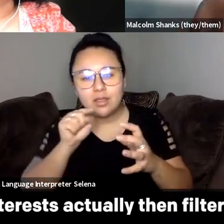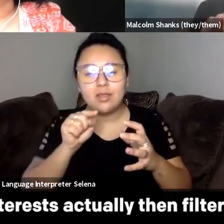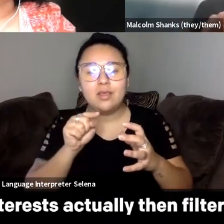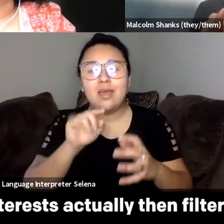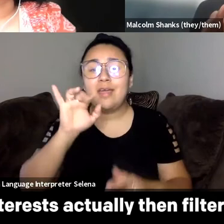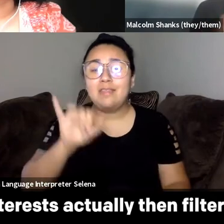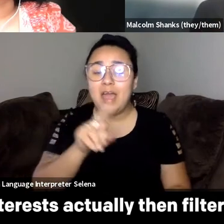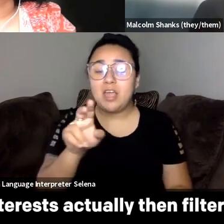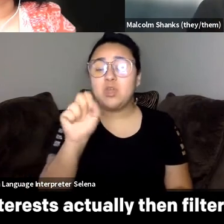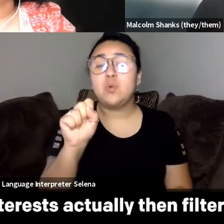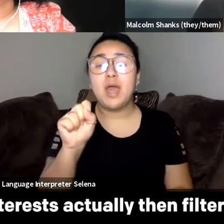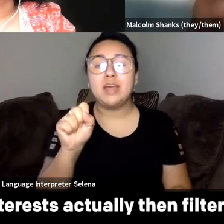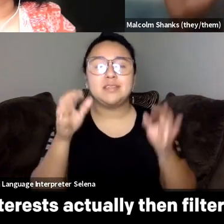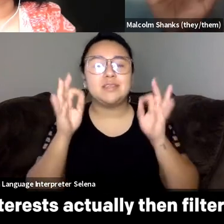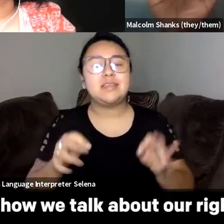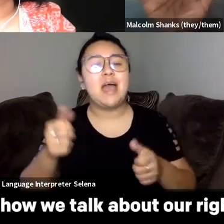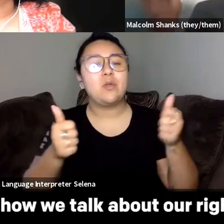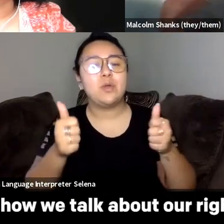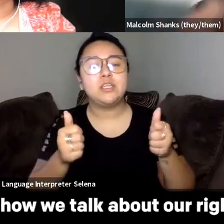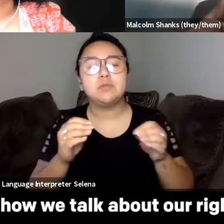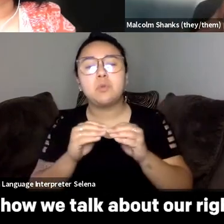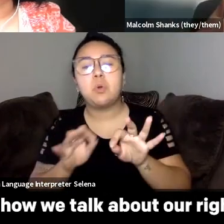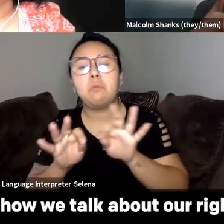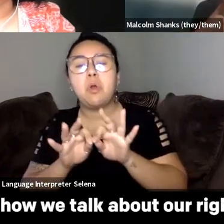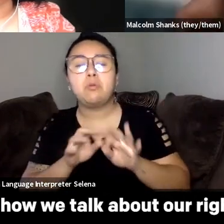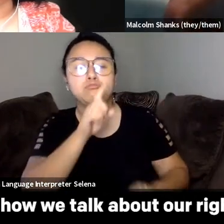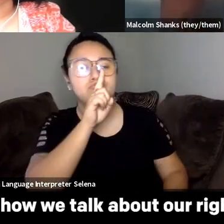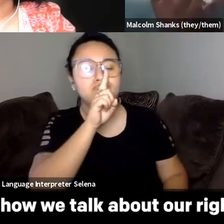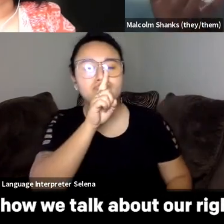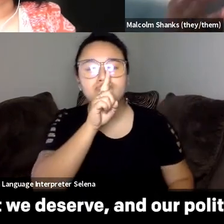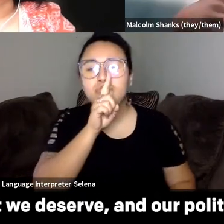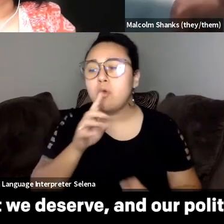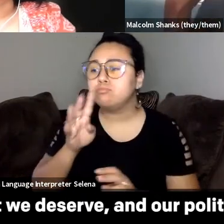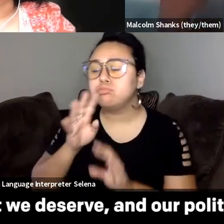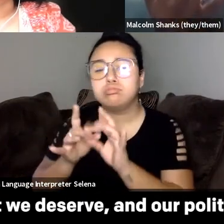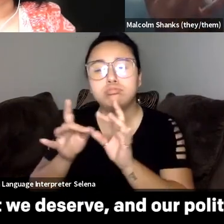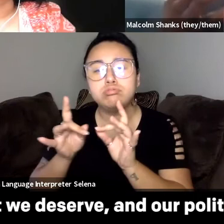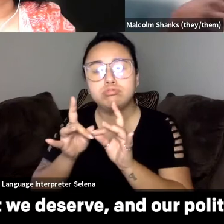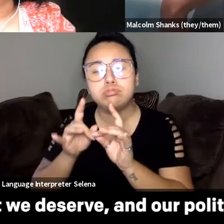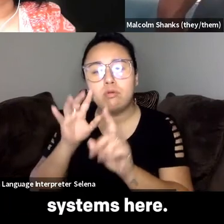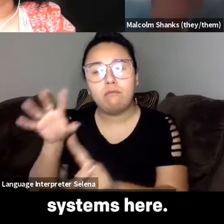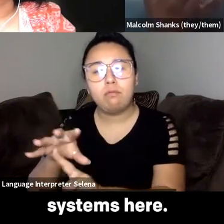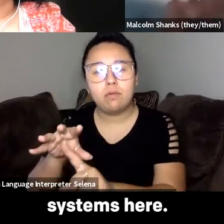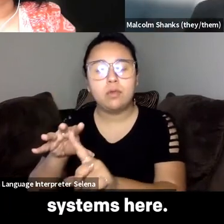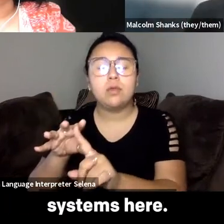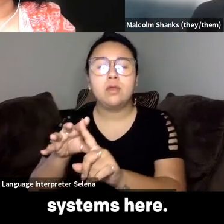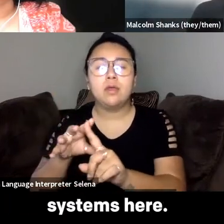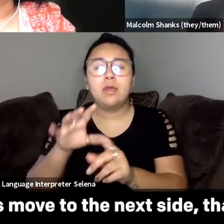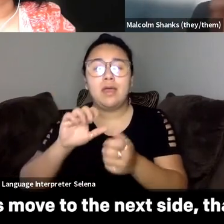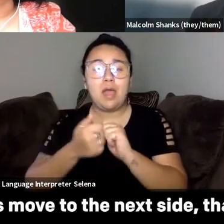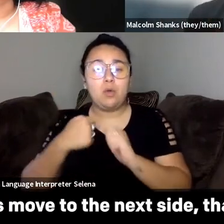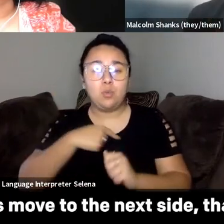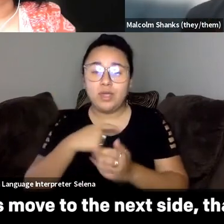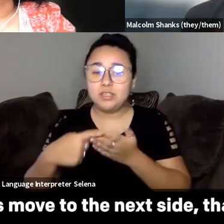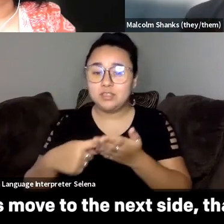own interests actually then filters into how we talk about our rights, what we deserve, and our political systems here.